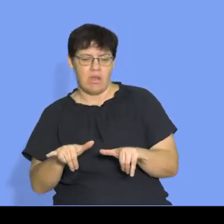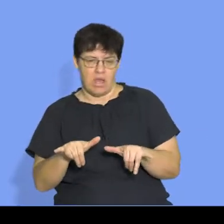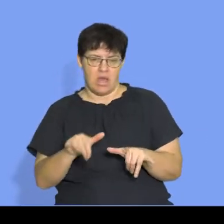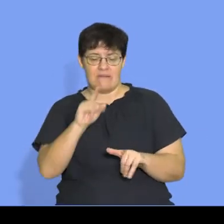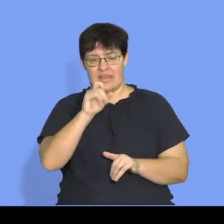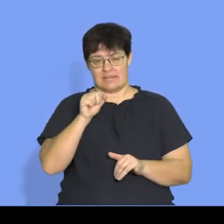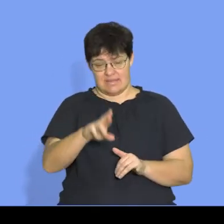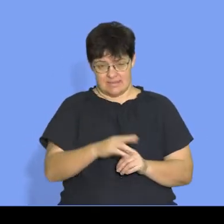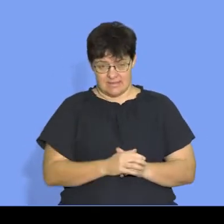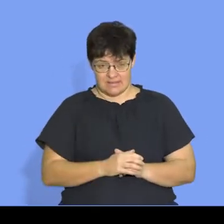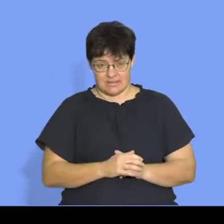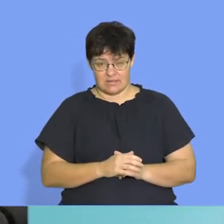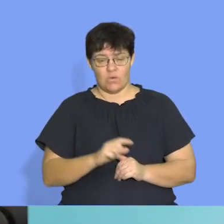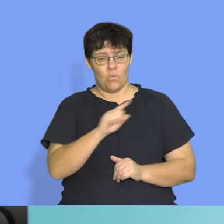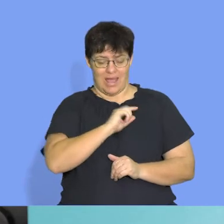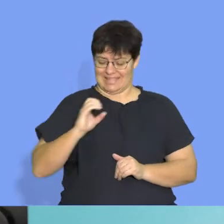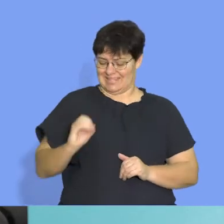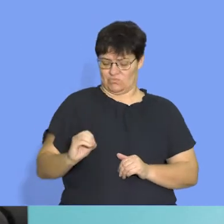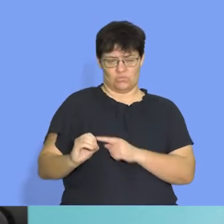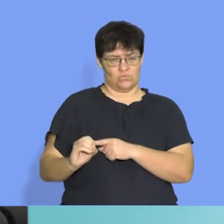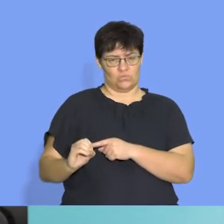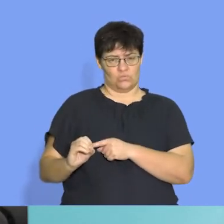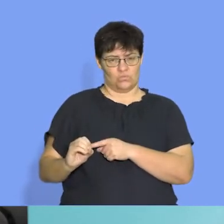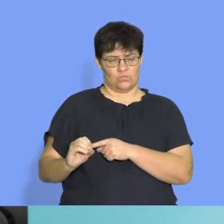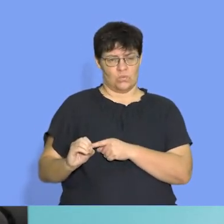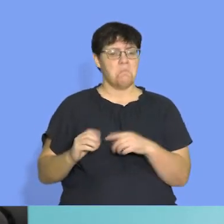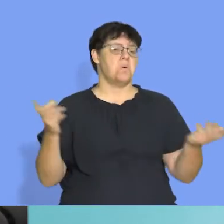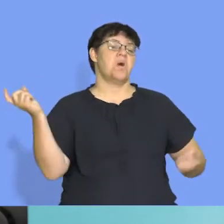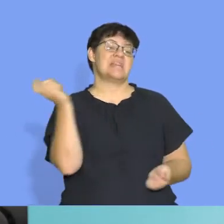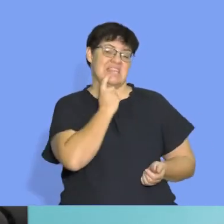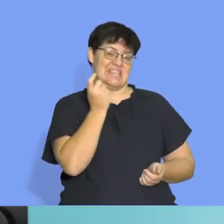because here we have a 0, it becomes a bit easier